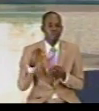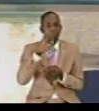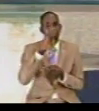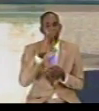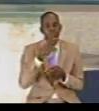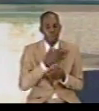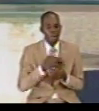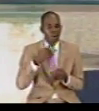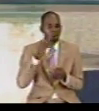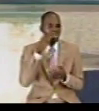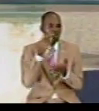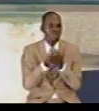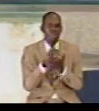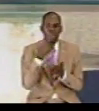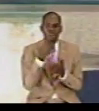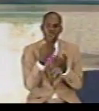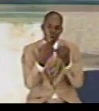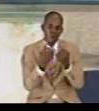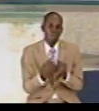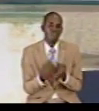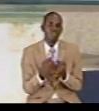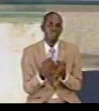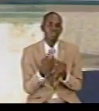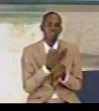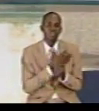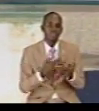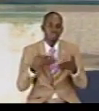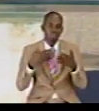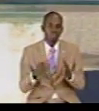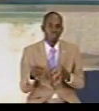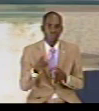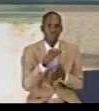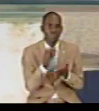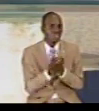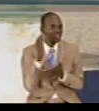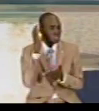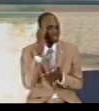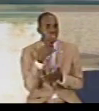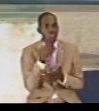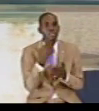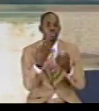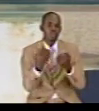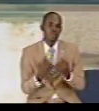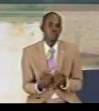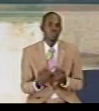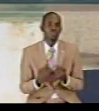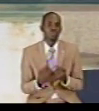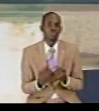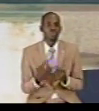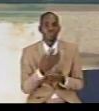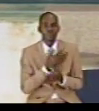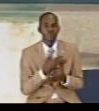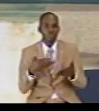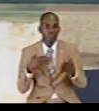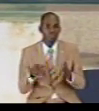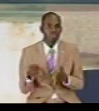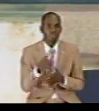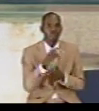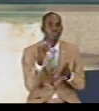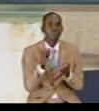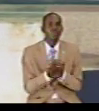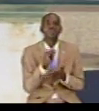say, come. And let him that heareth say, come. And let him that